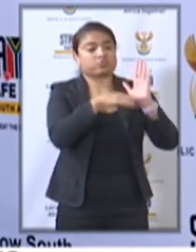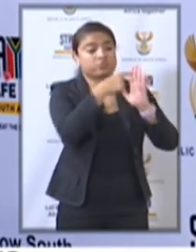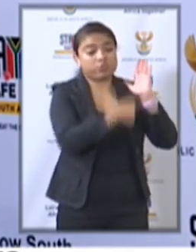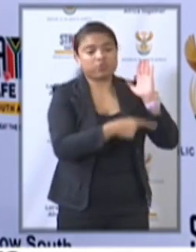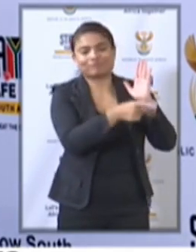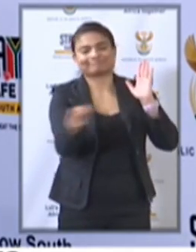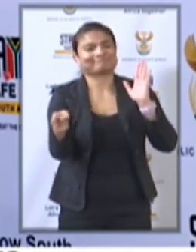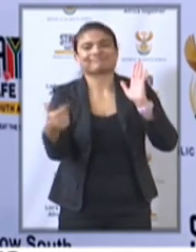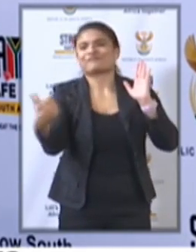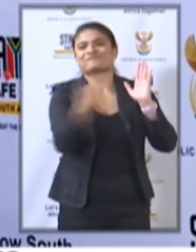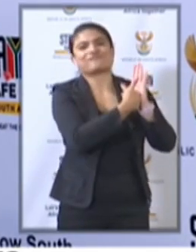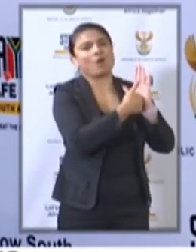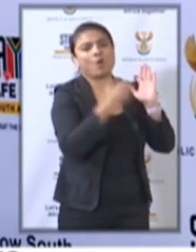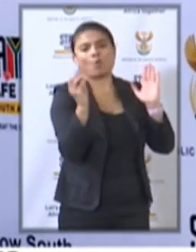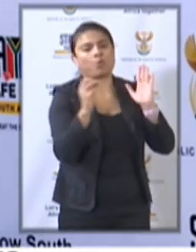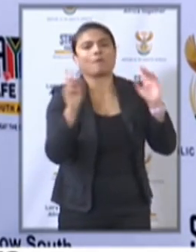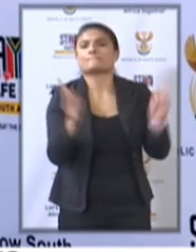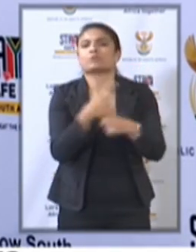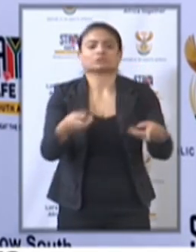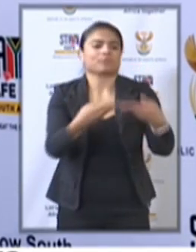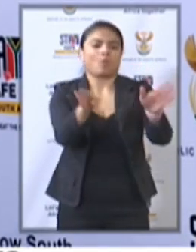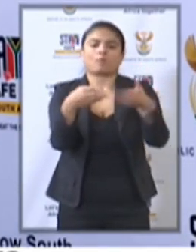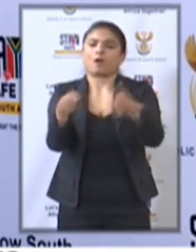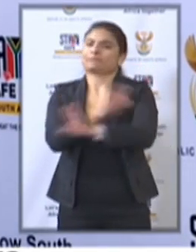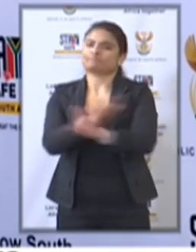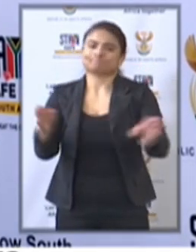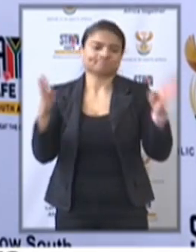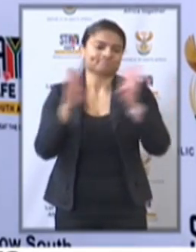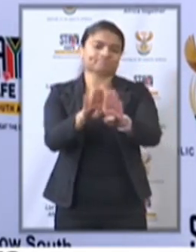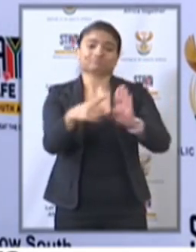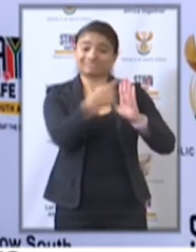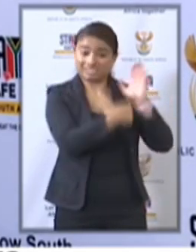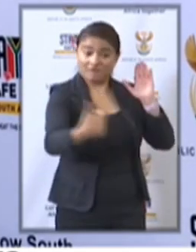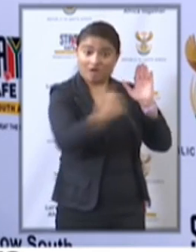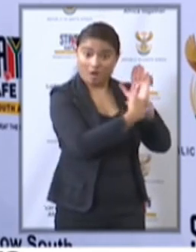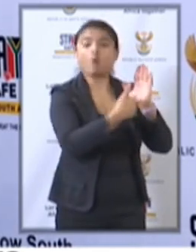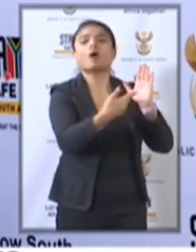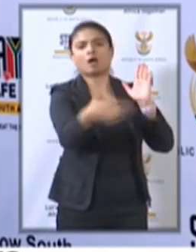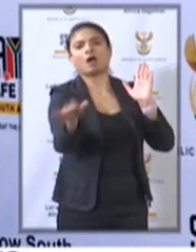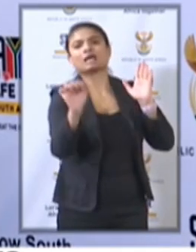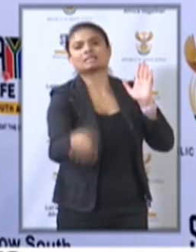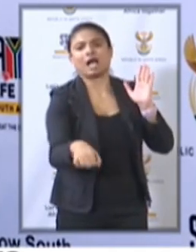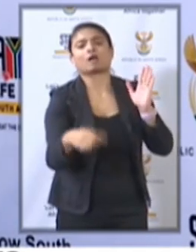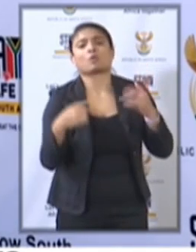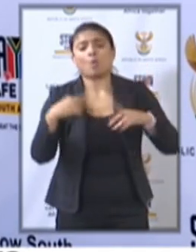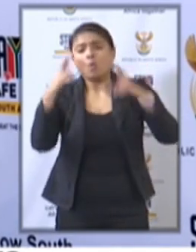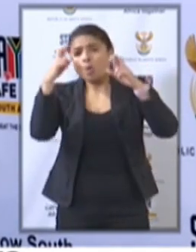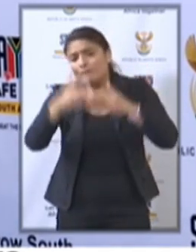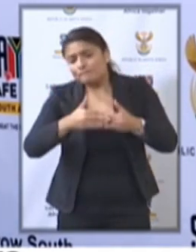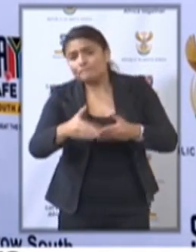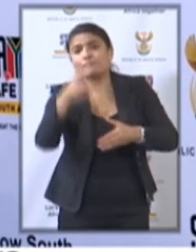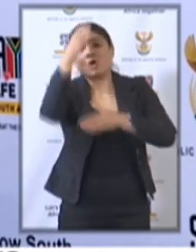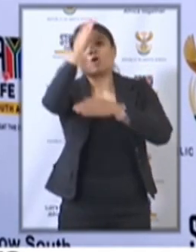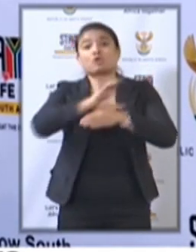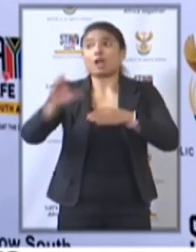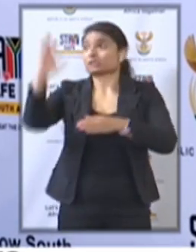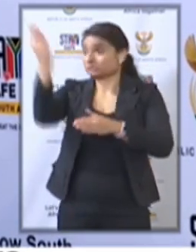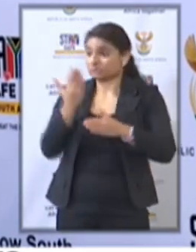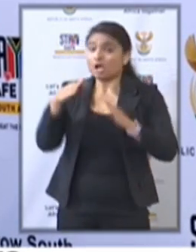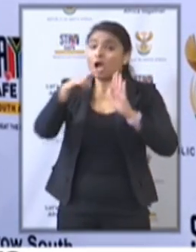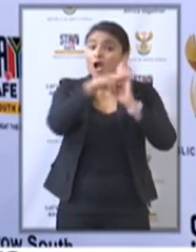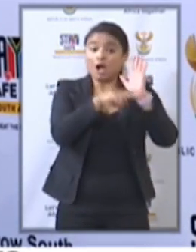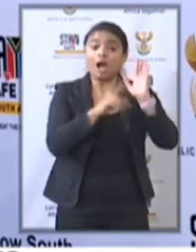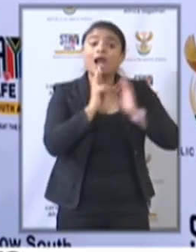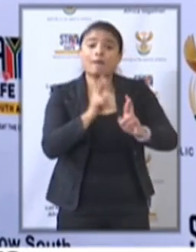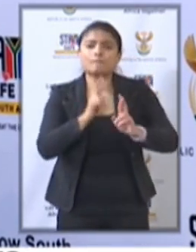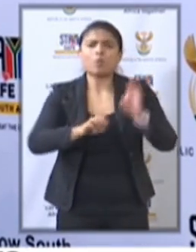operation under COVID-19. We are expecting colleges to submit reports on their assessment and evaluation